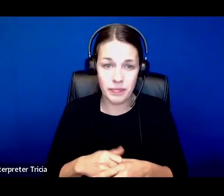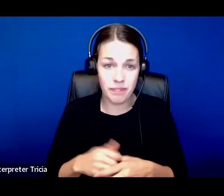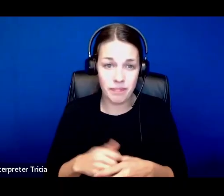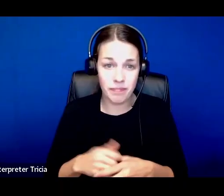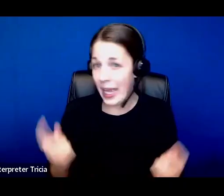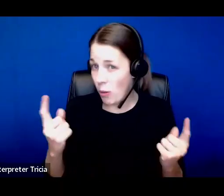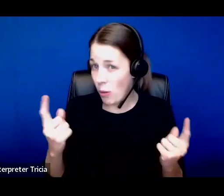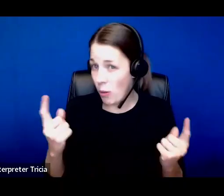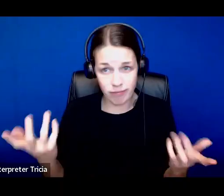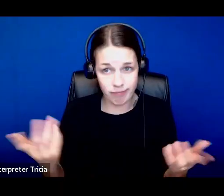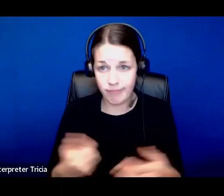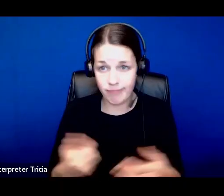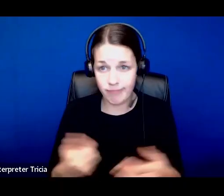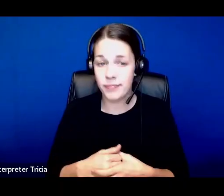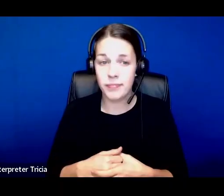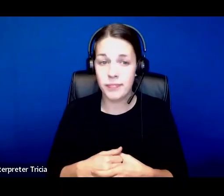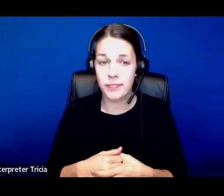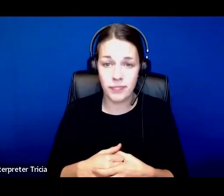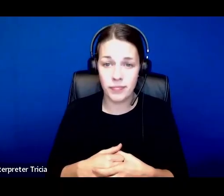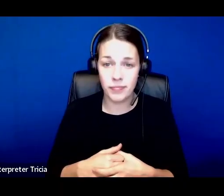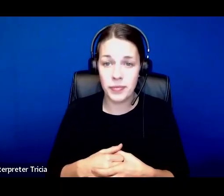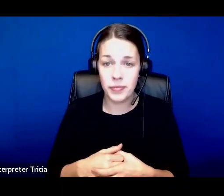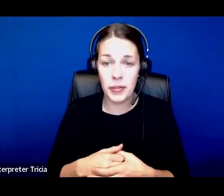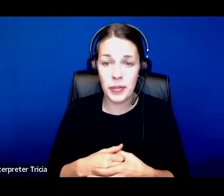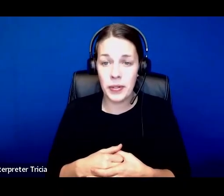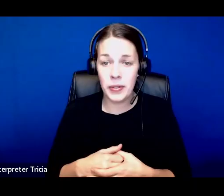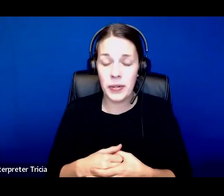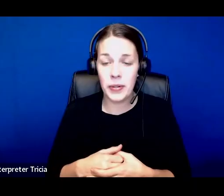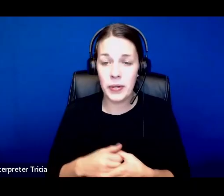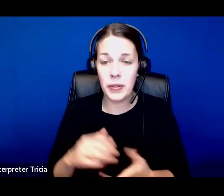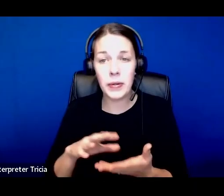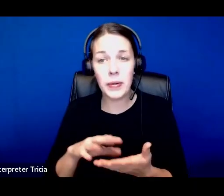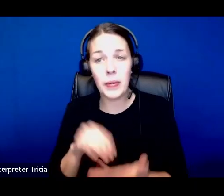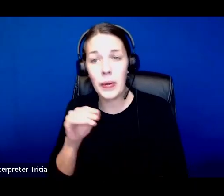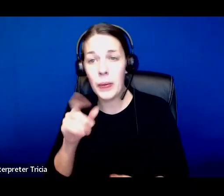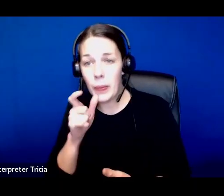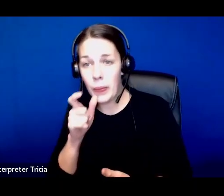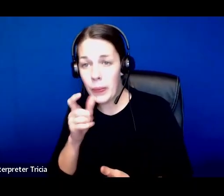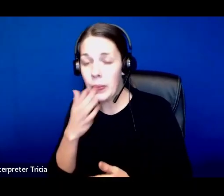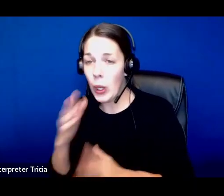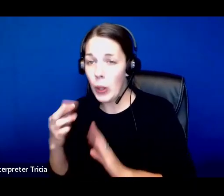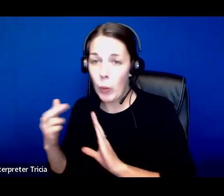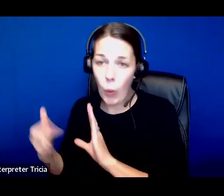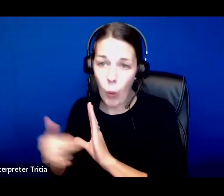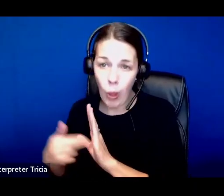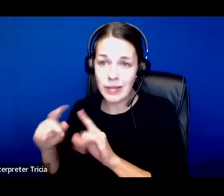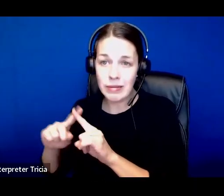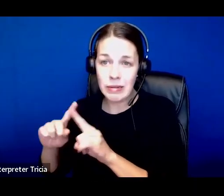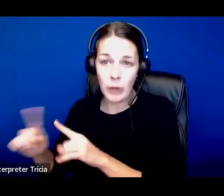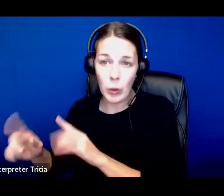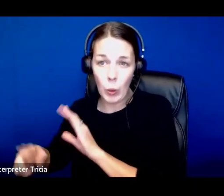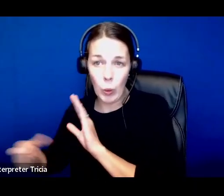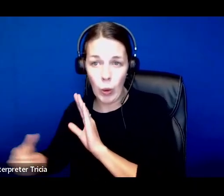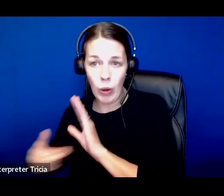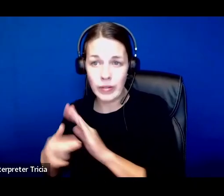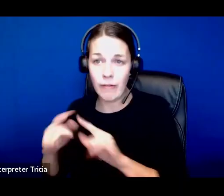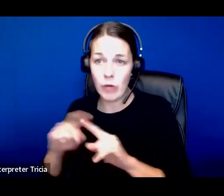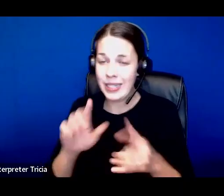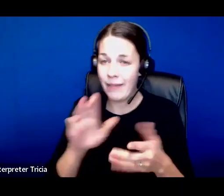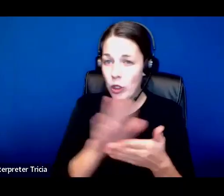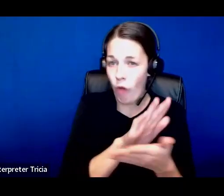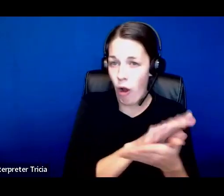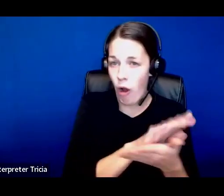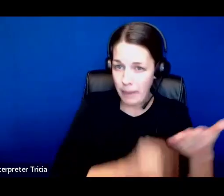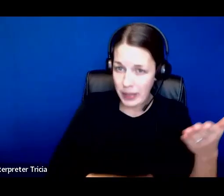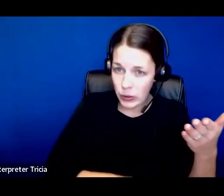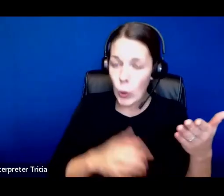anybody. And you're going to learn who would be a good role in different roles for the different documents, who would be a